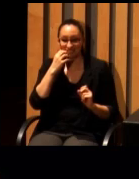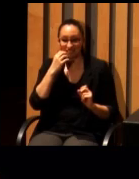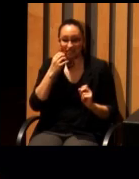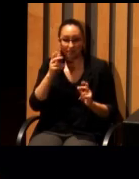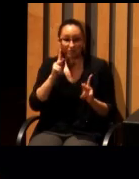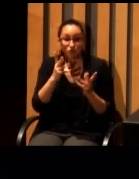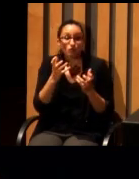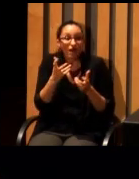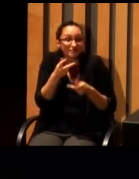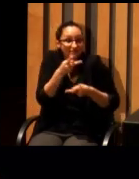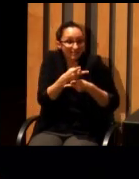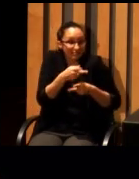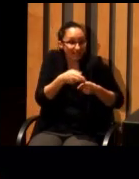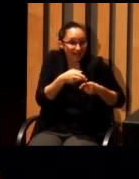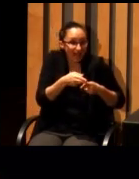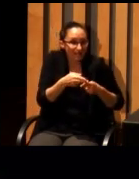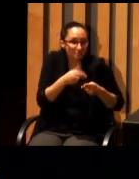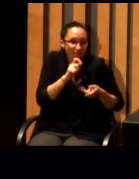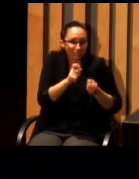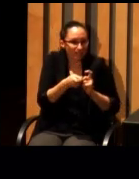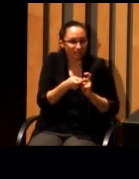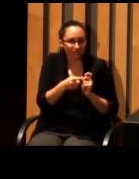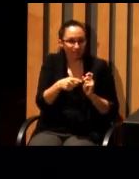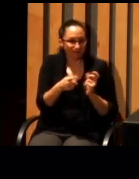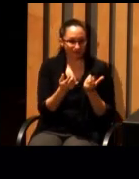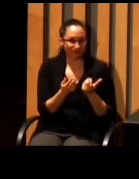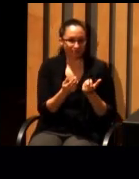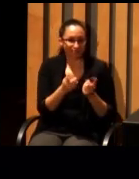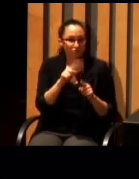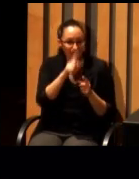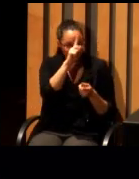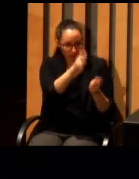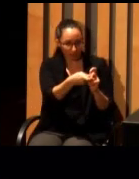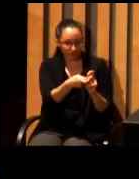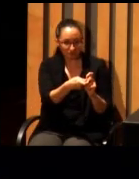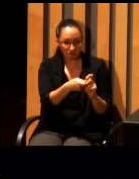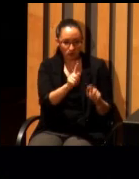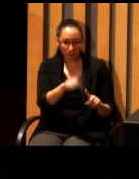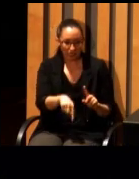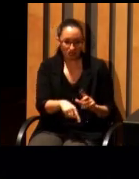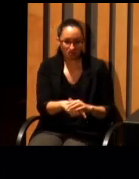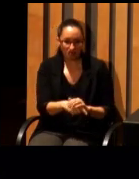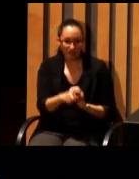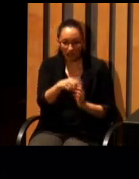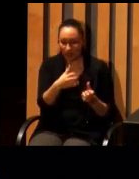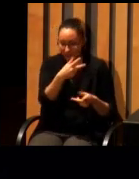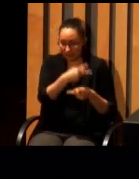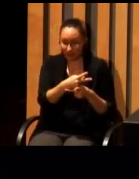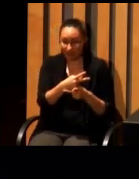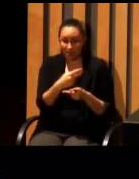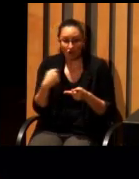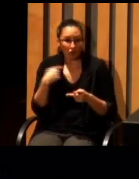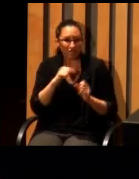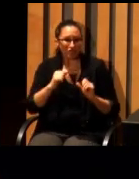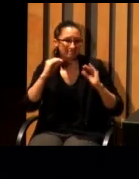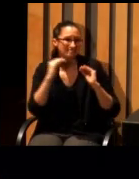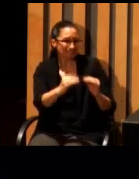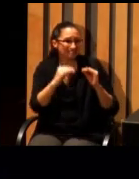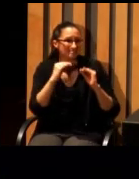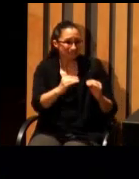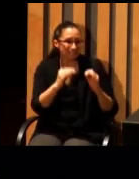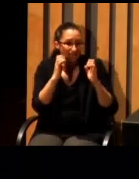name, they're not going to have their minds changed. And all the education in the world won't do it. They have